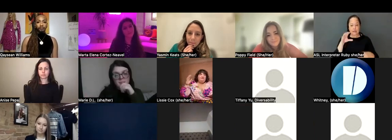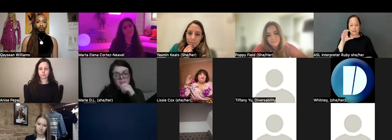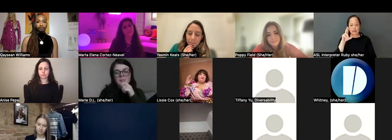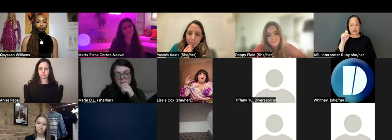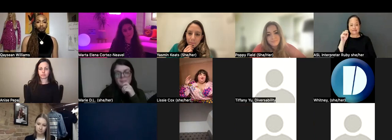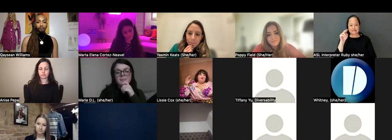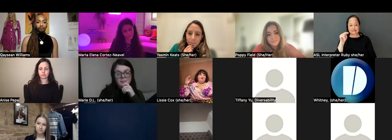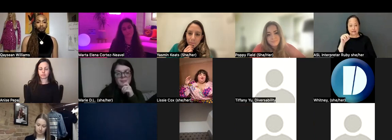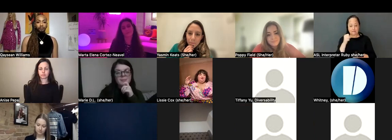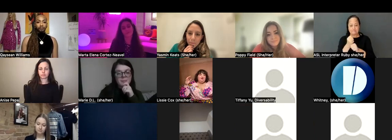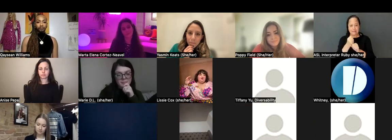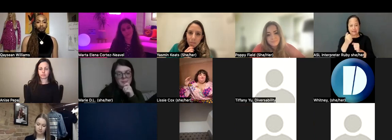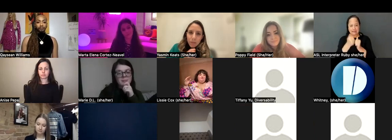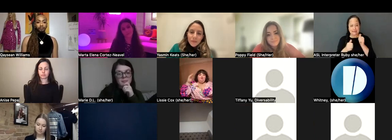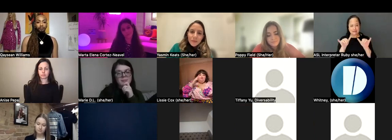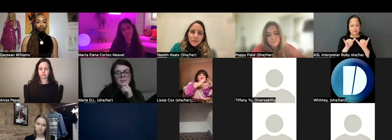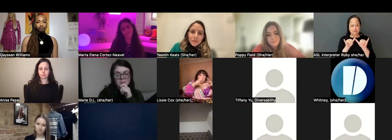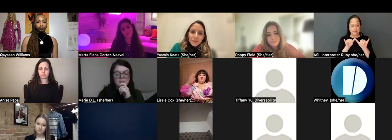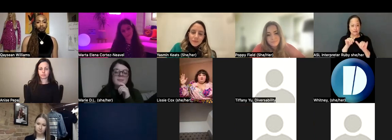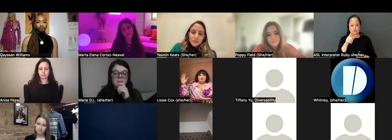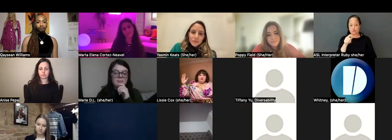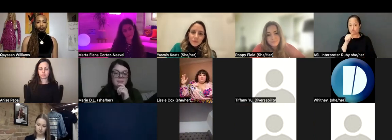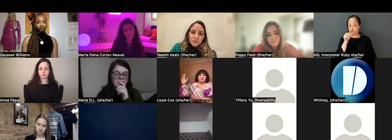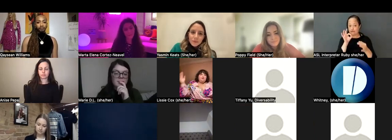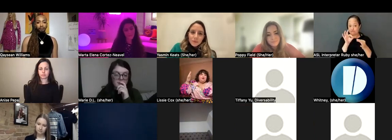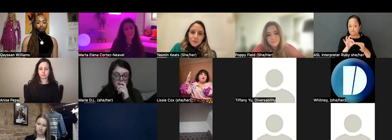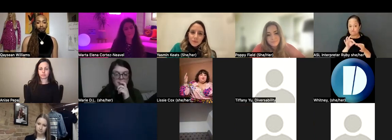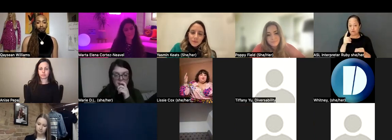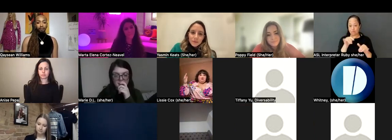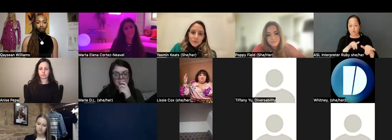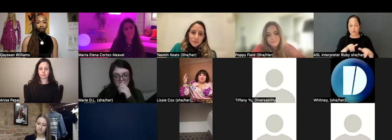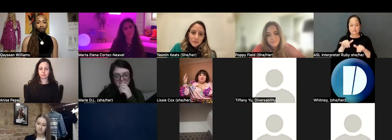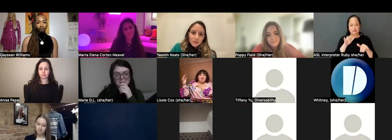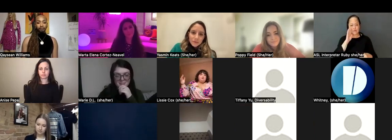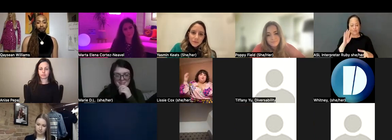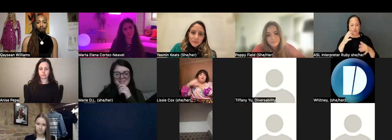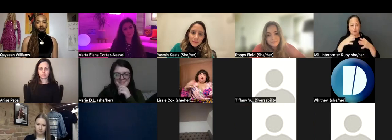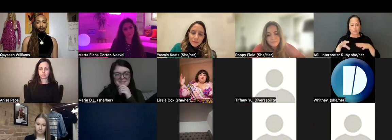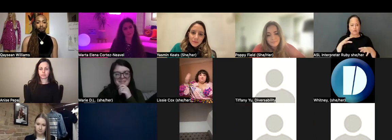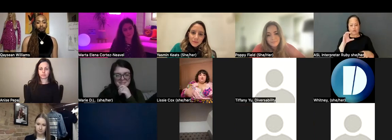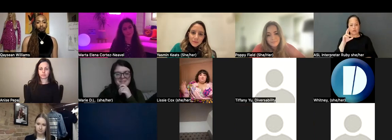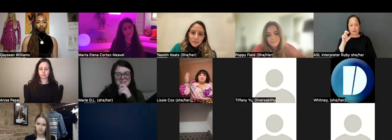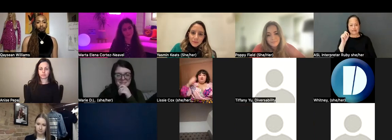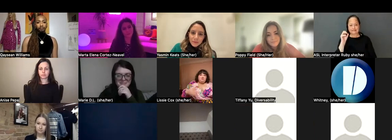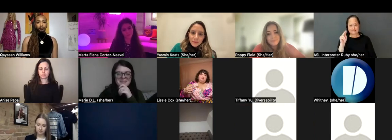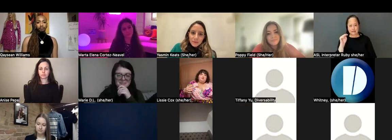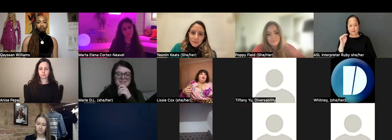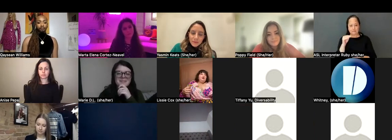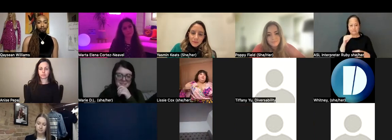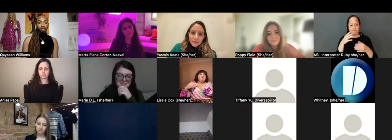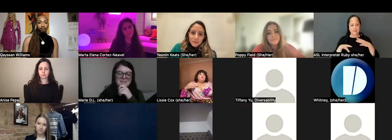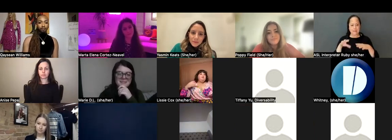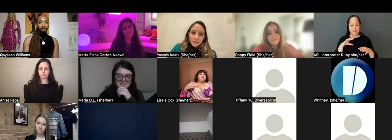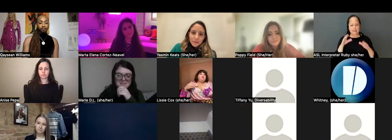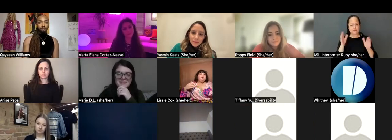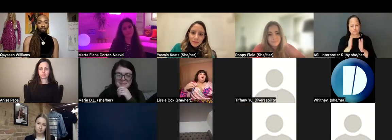is literally, like, if you don't fit one of their standard sizes, they'll custom make it for you. And it's small, it's sustainable, it's ethical. And